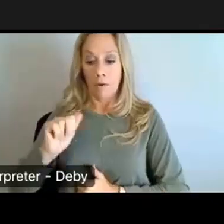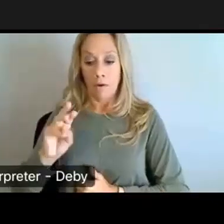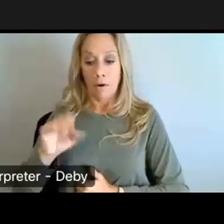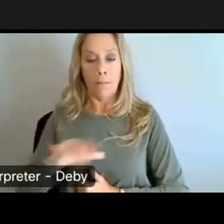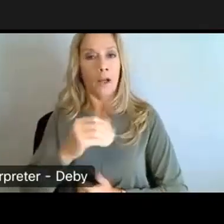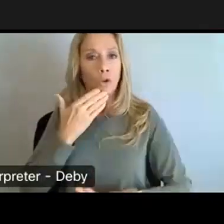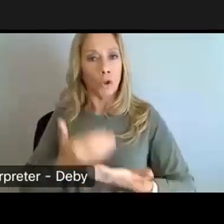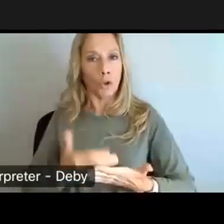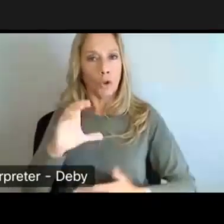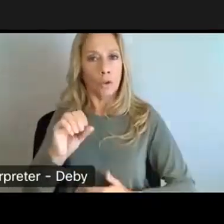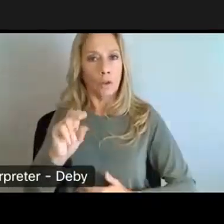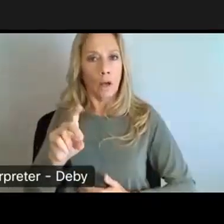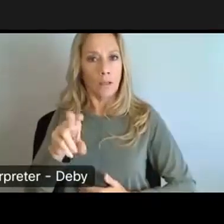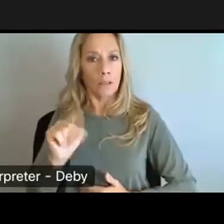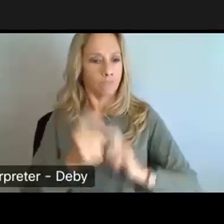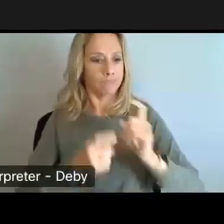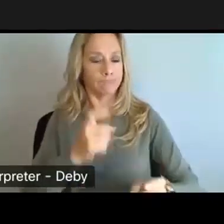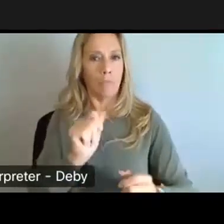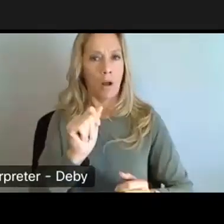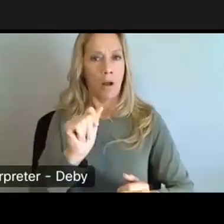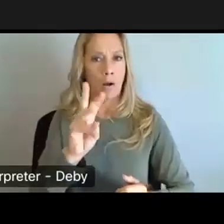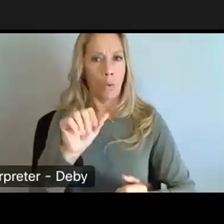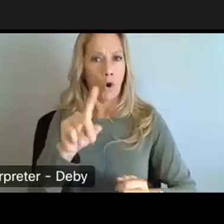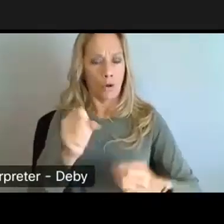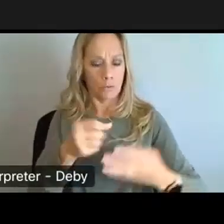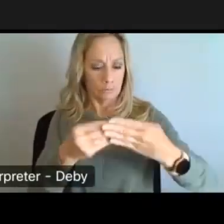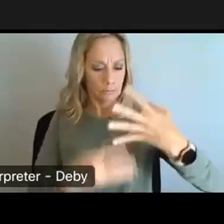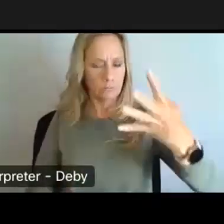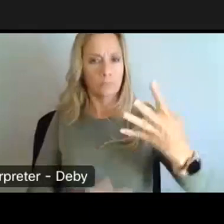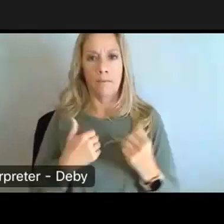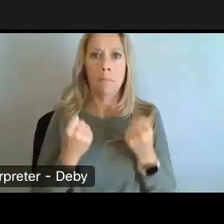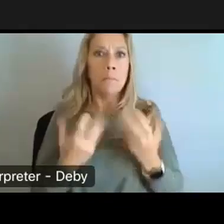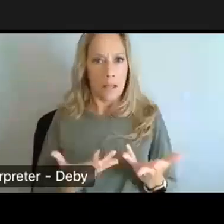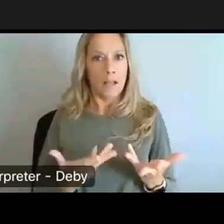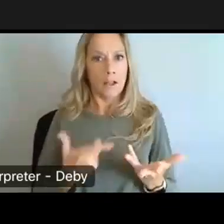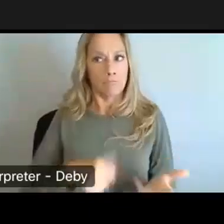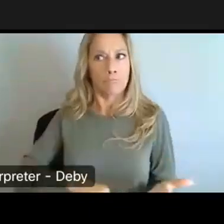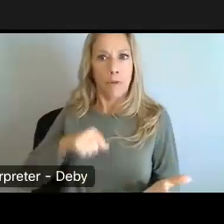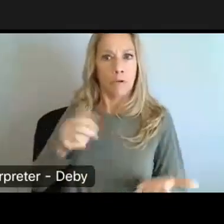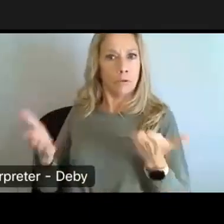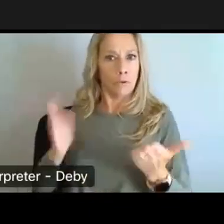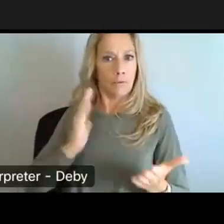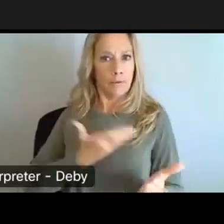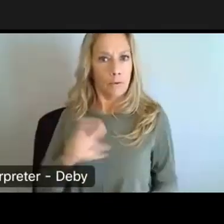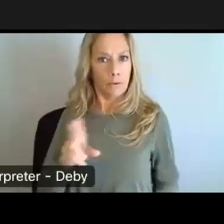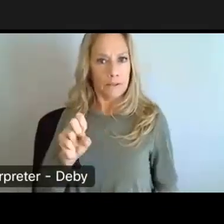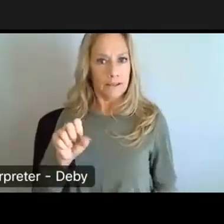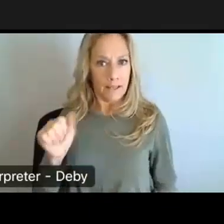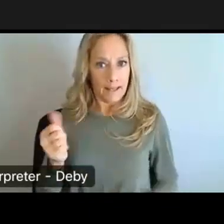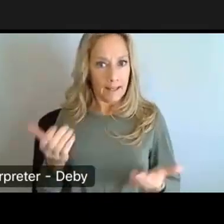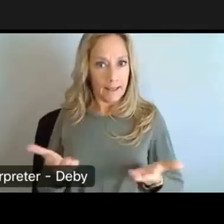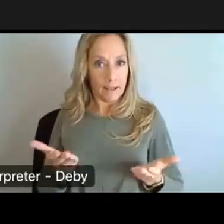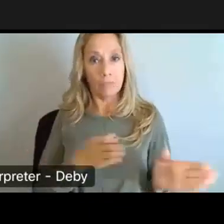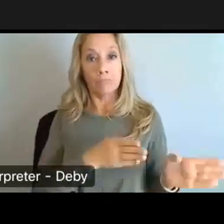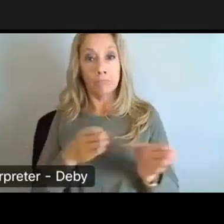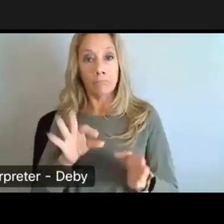Awards, among others, each a reflection of his proud service to our country. In February of 2007,